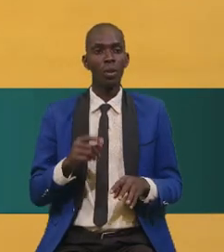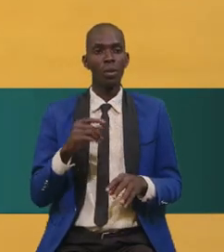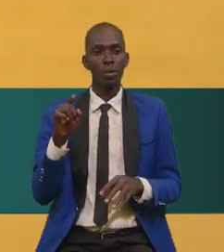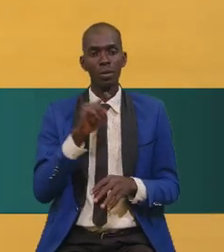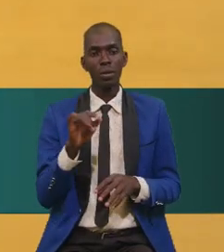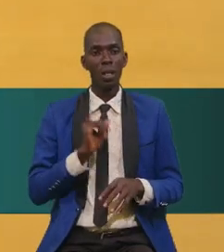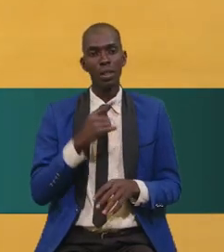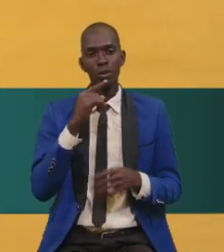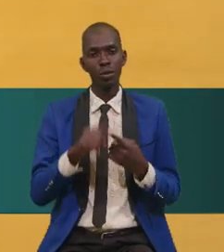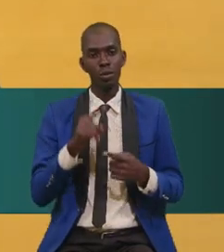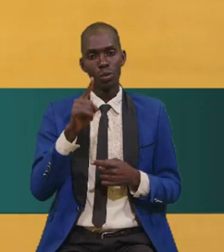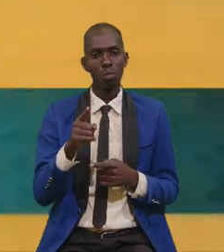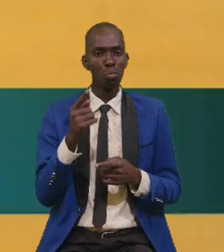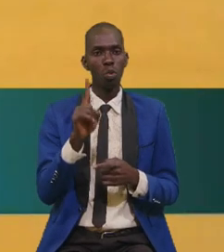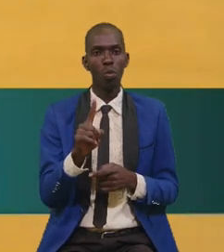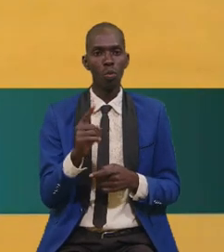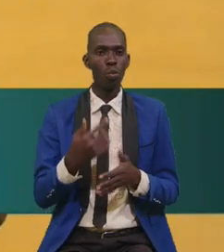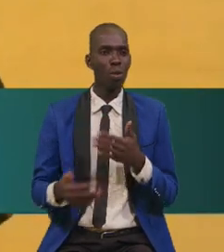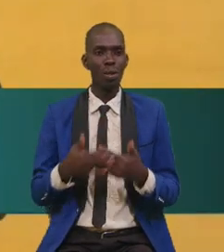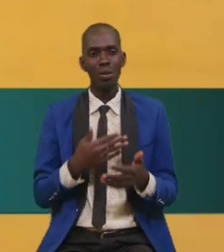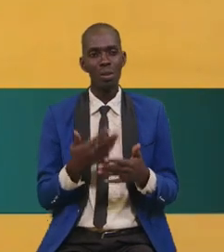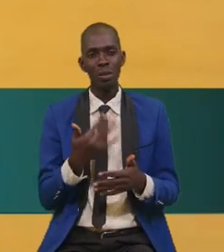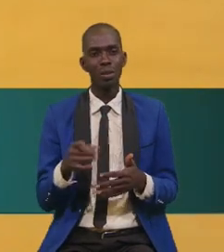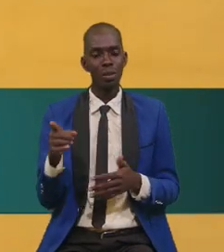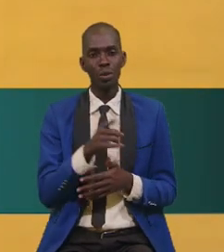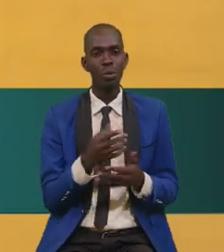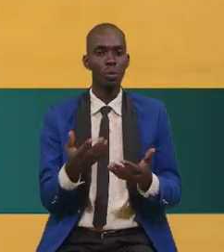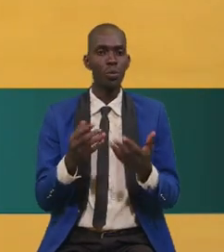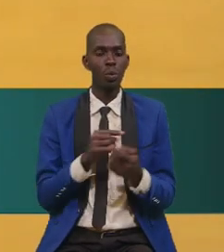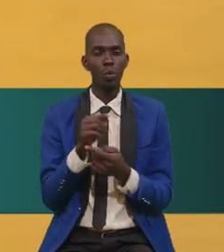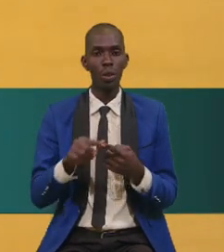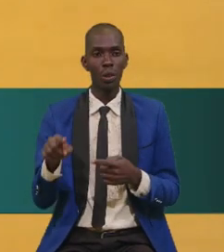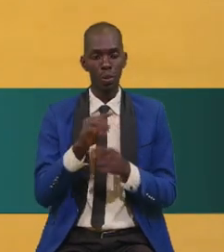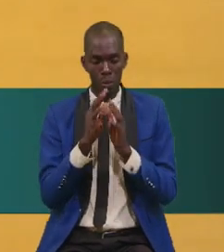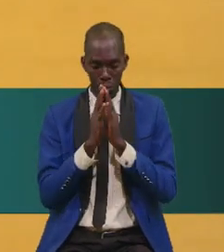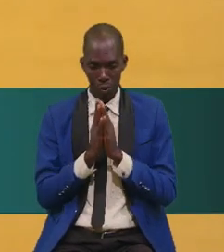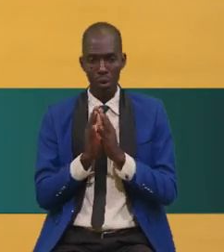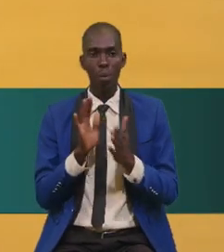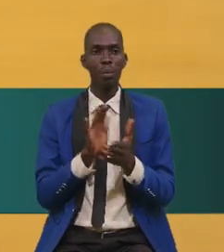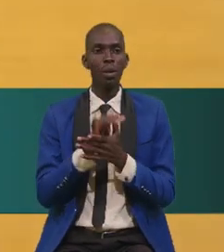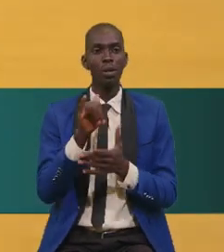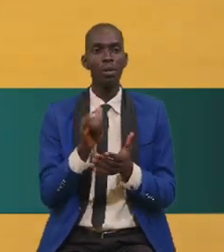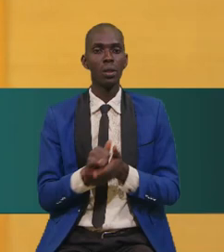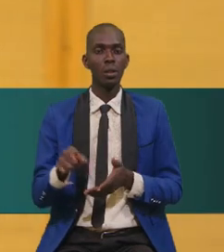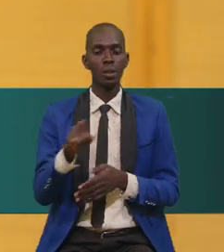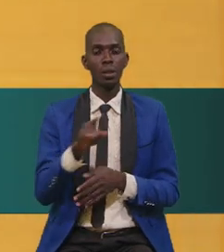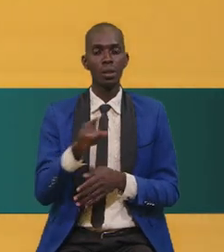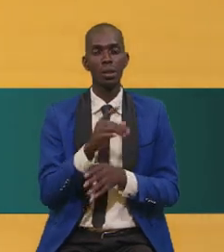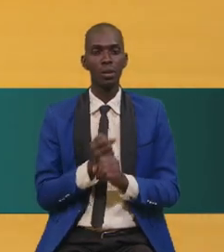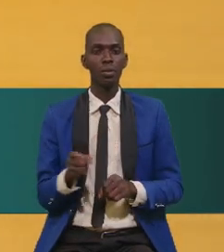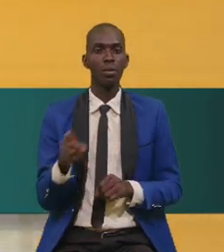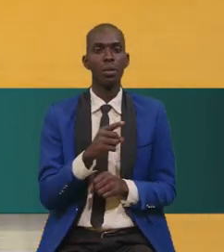soever ye desire, when ye pray, believe that ye receive them, and ye